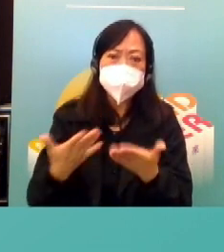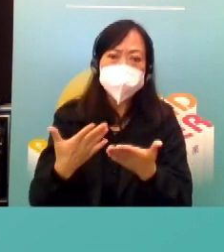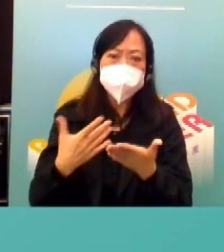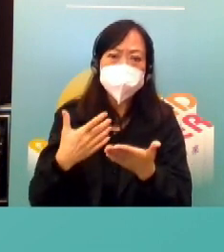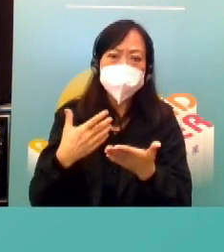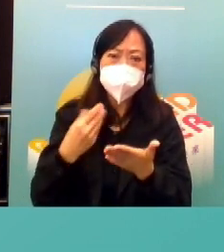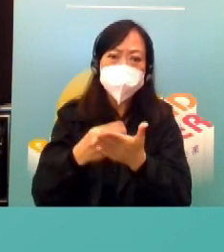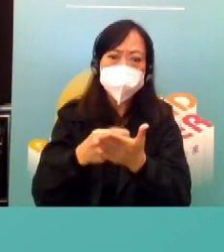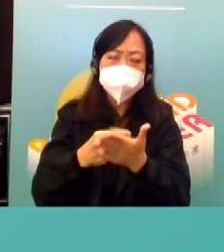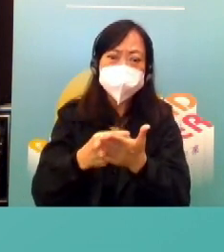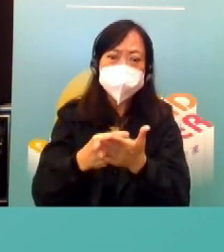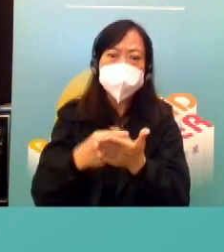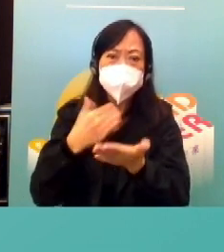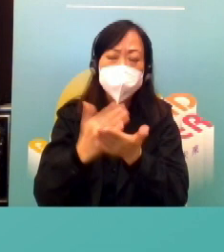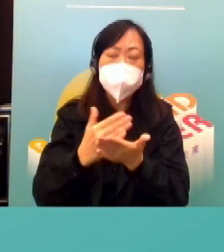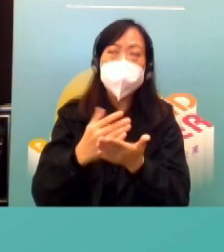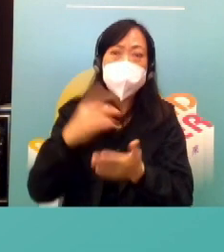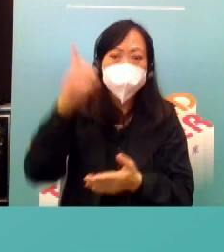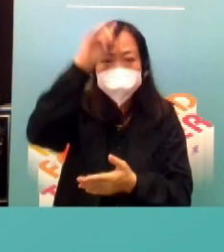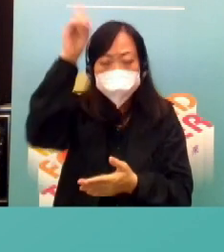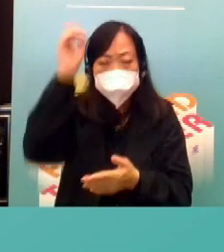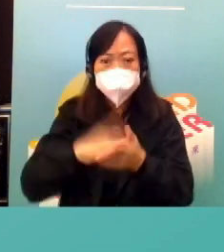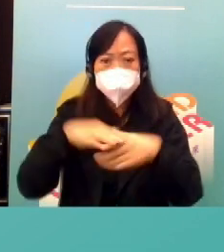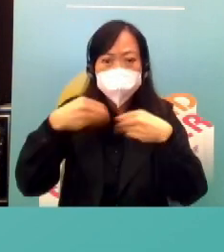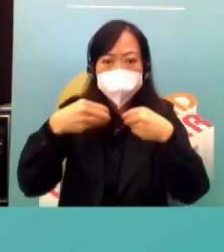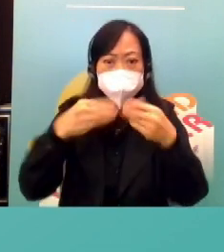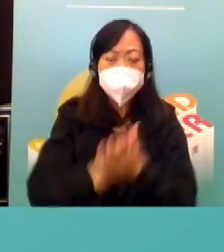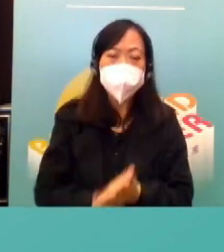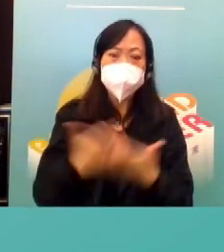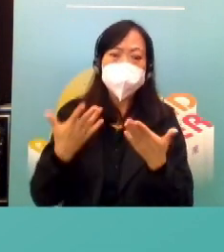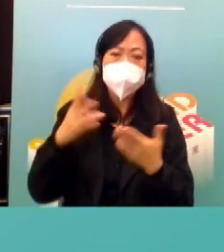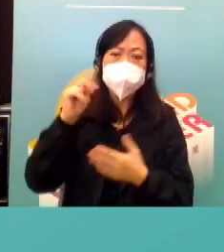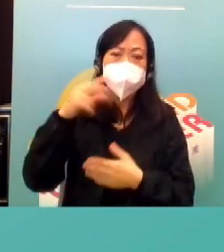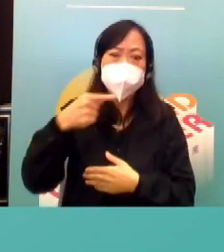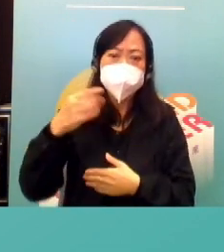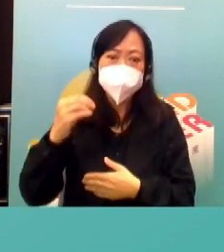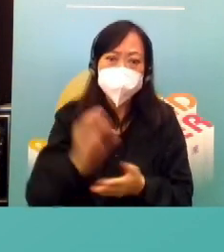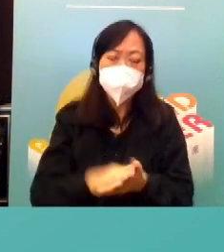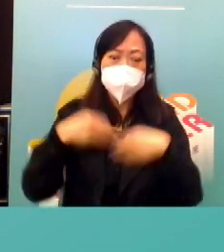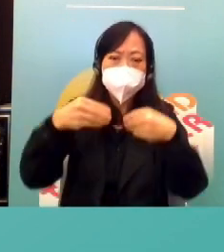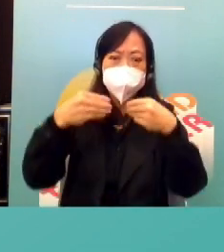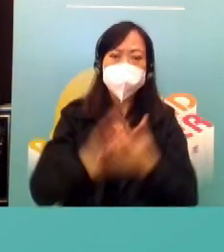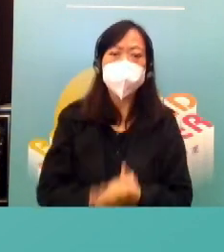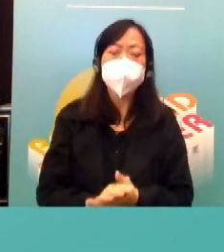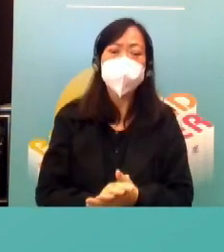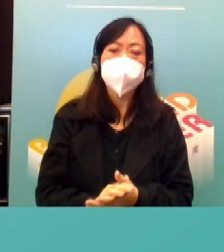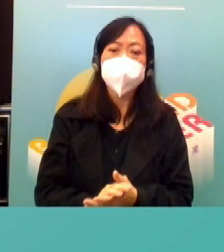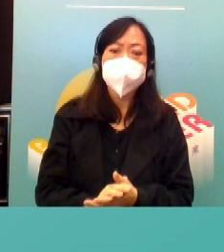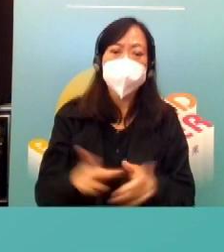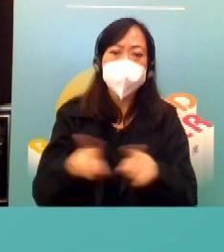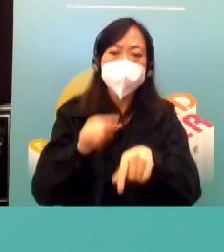programs. And it will also enable us to reach different